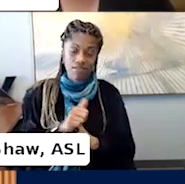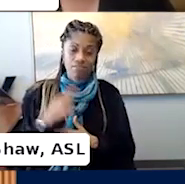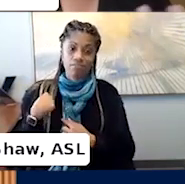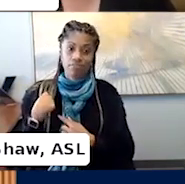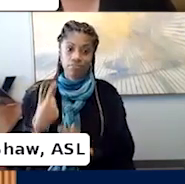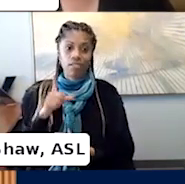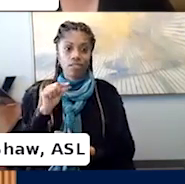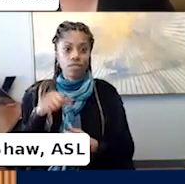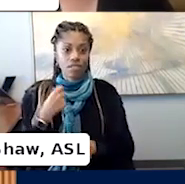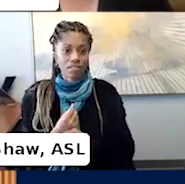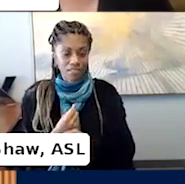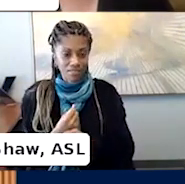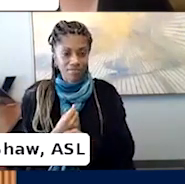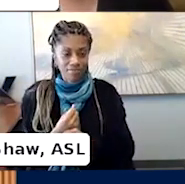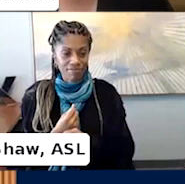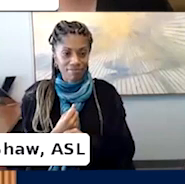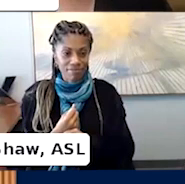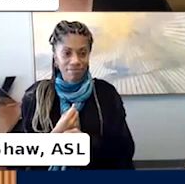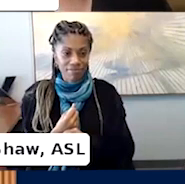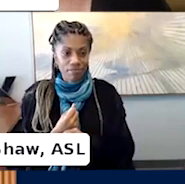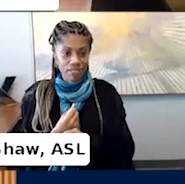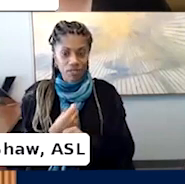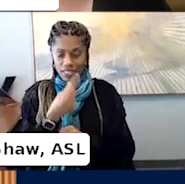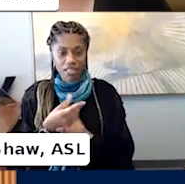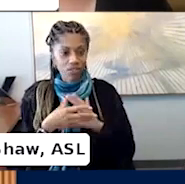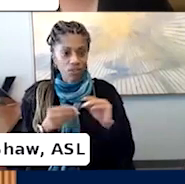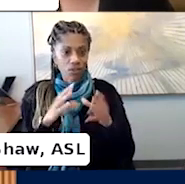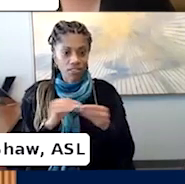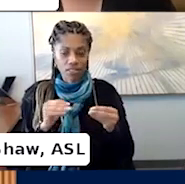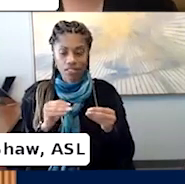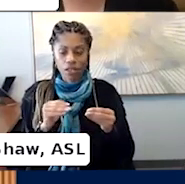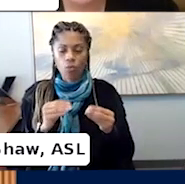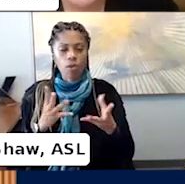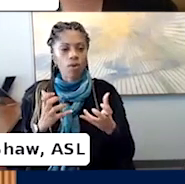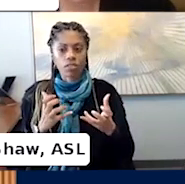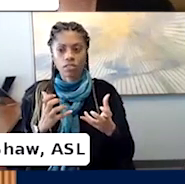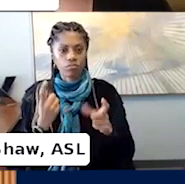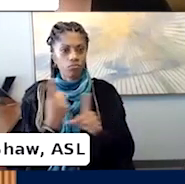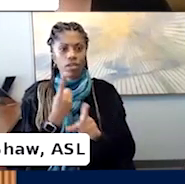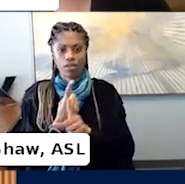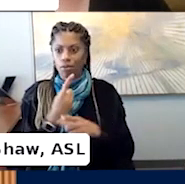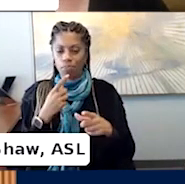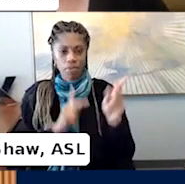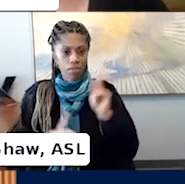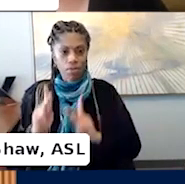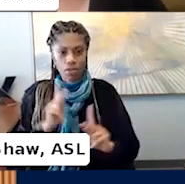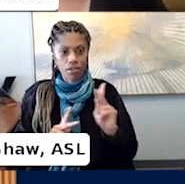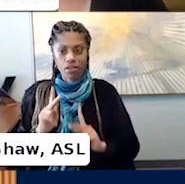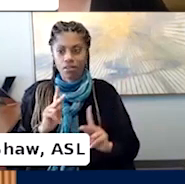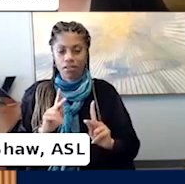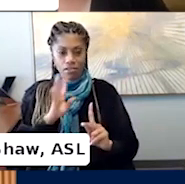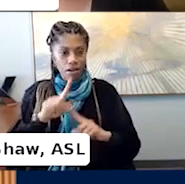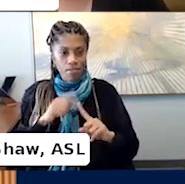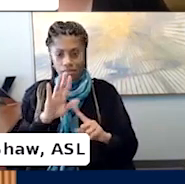give regular people the opportunity to do that, to talk about what matters most to them. And since we started back